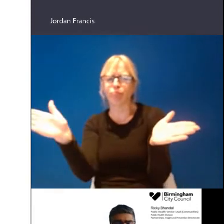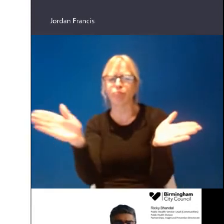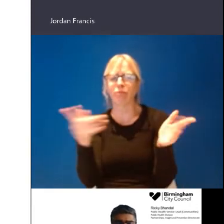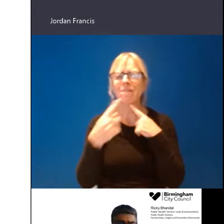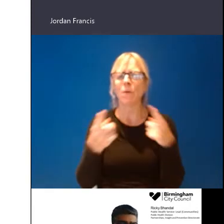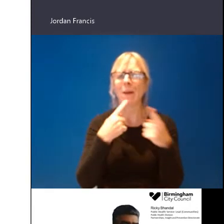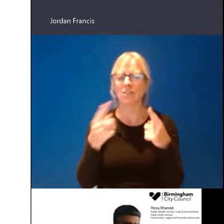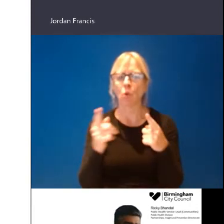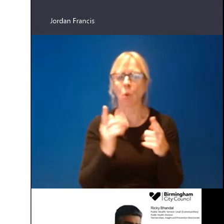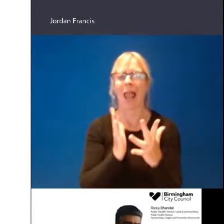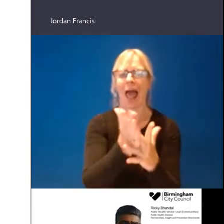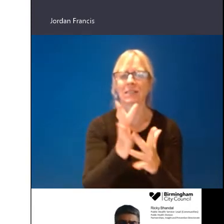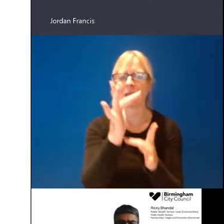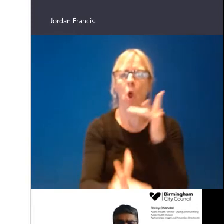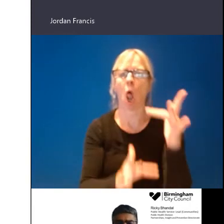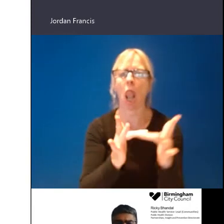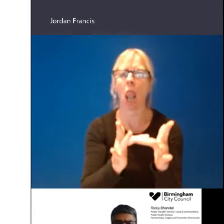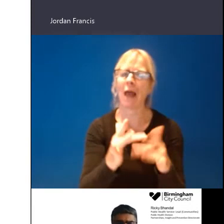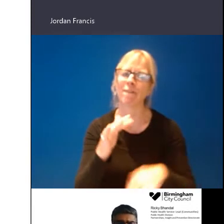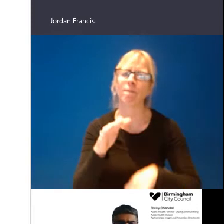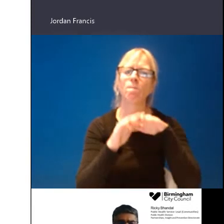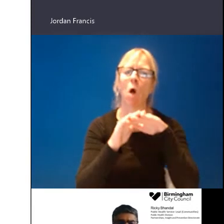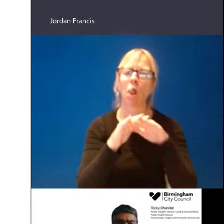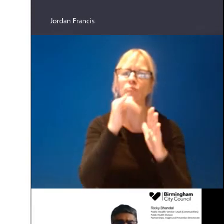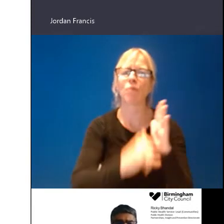online. Jordan?